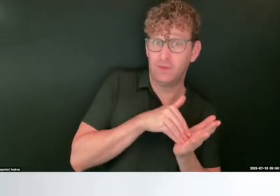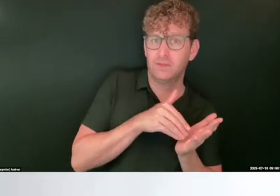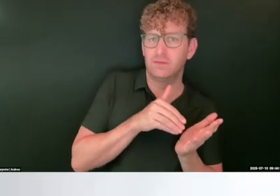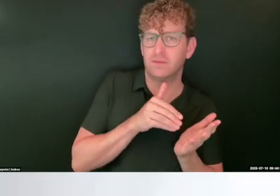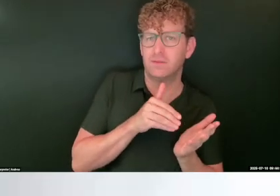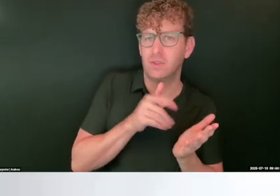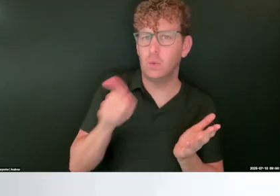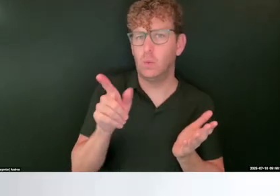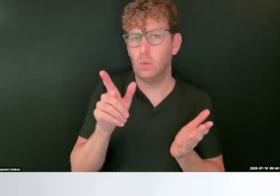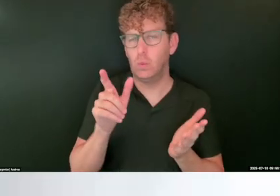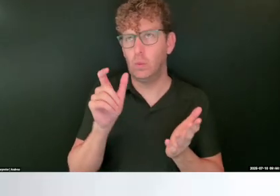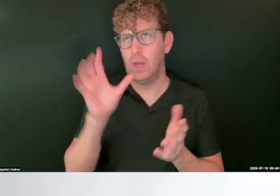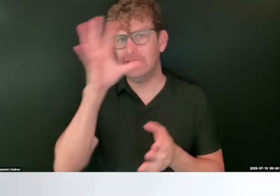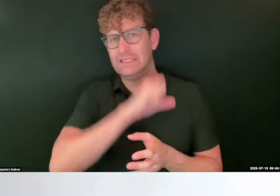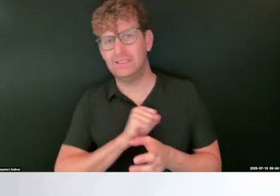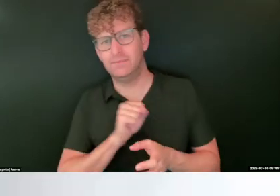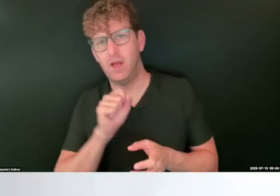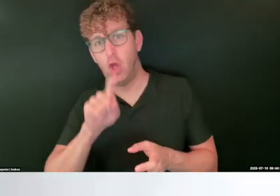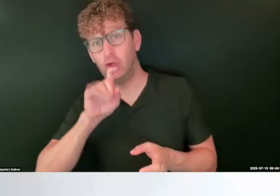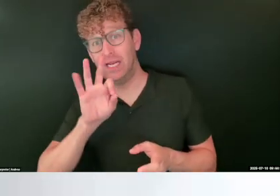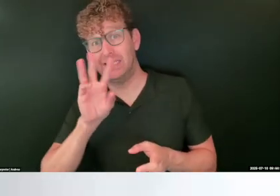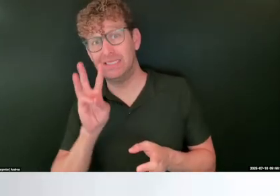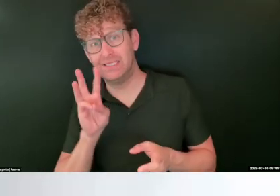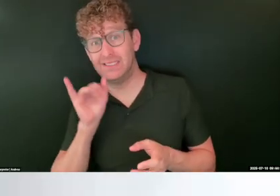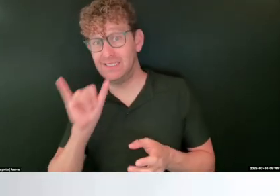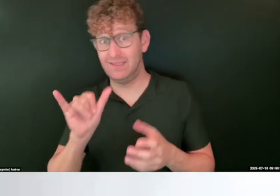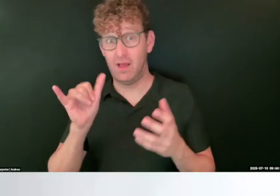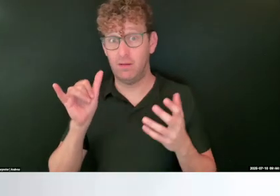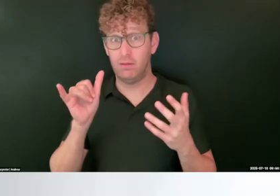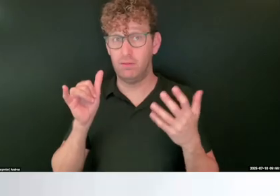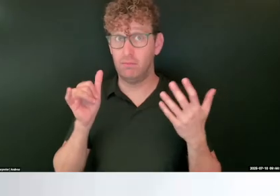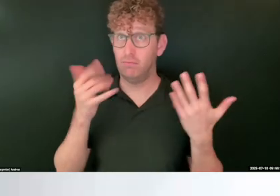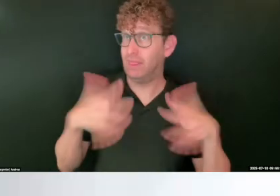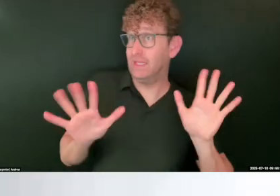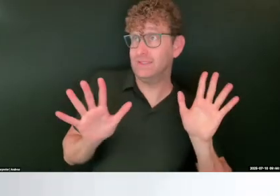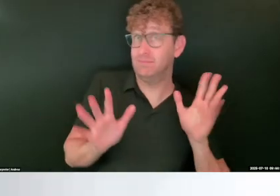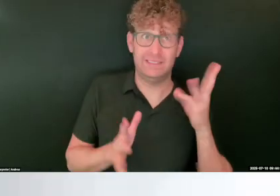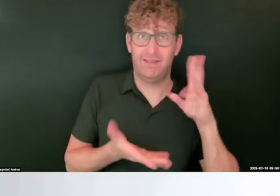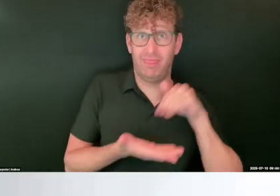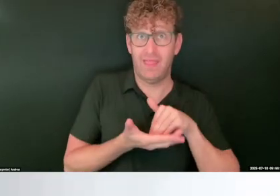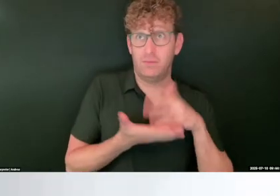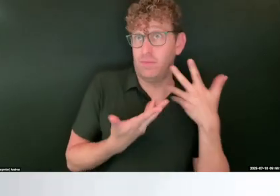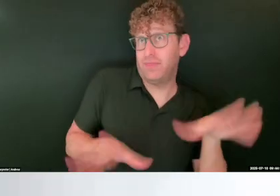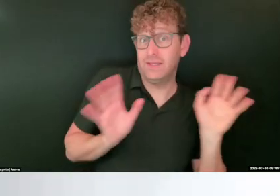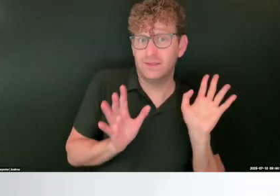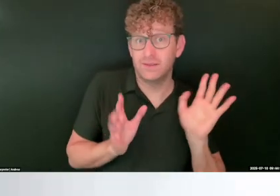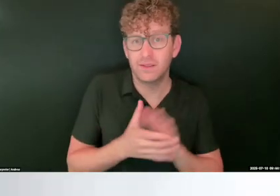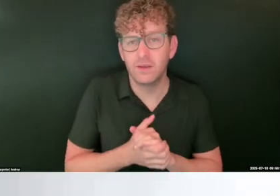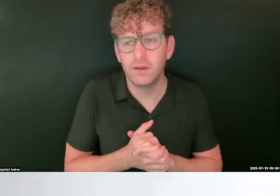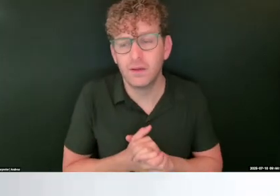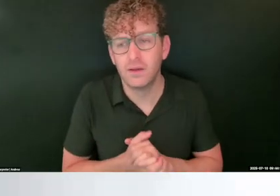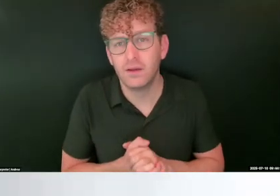to be utilizing 196? Is that all based off all 16,000 getting the max amount? Well,